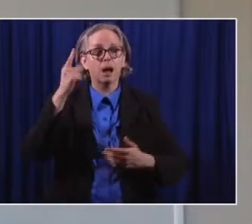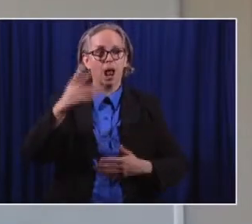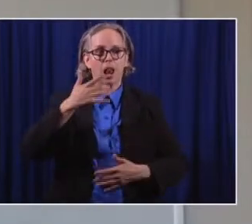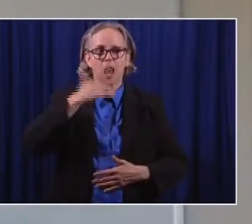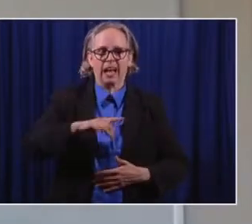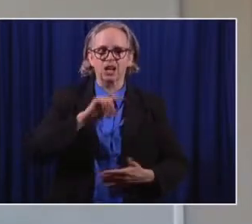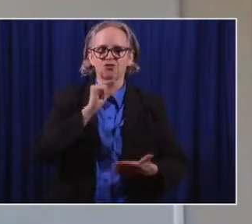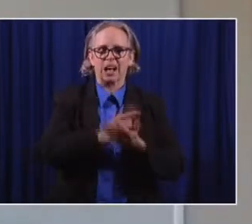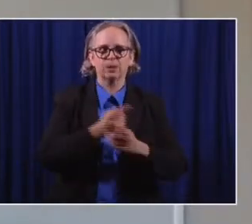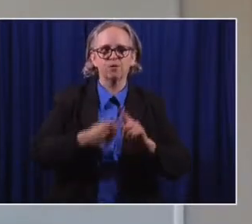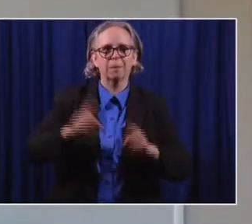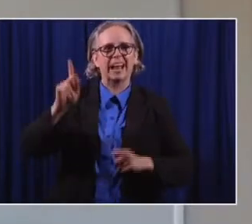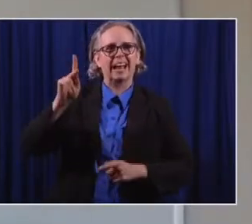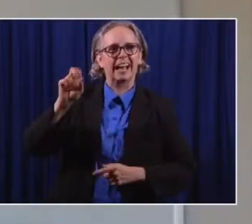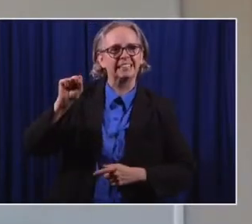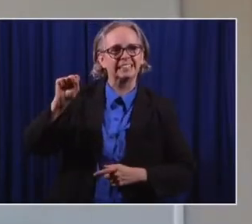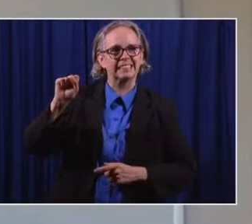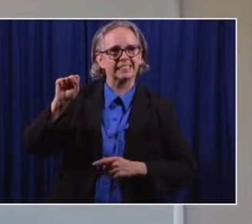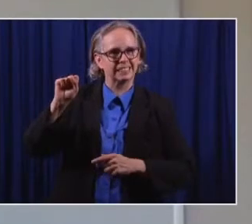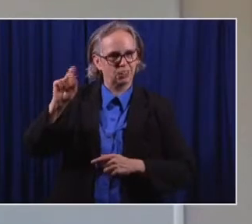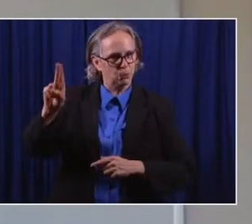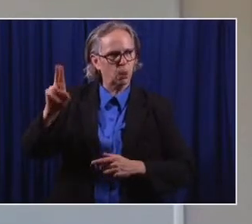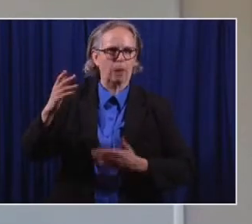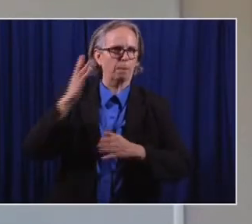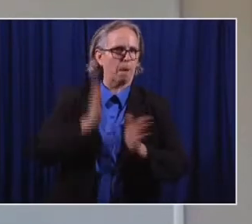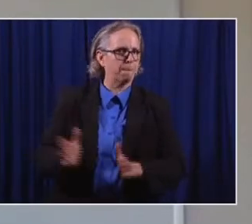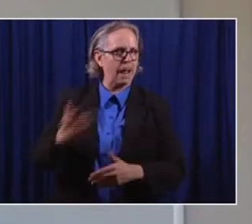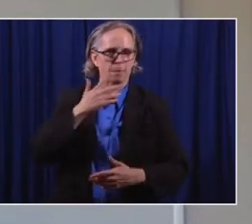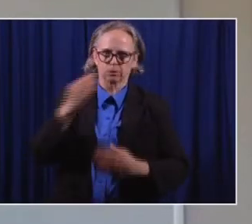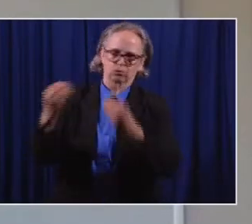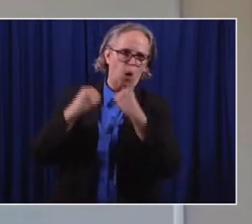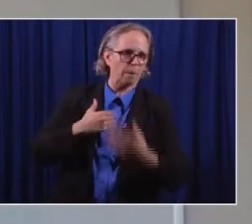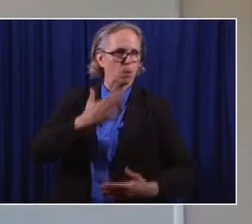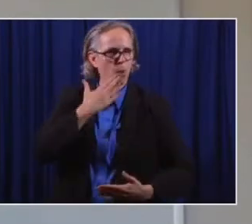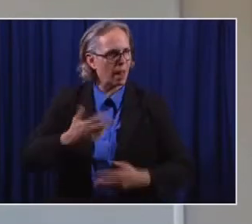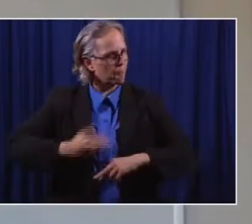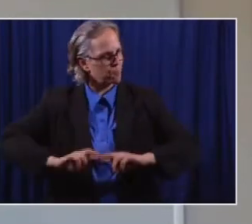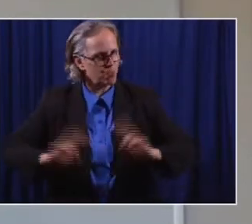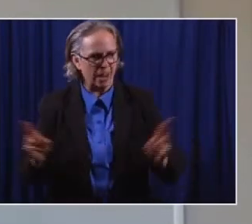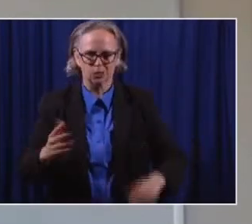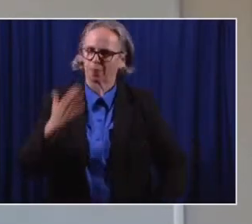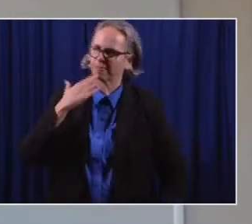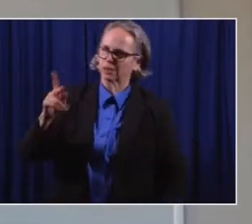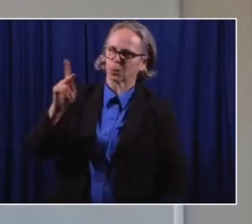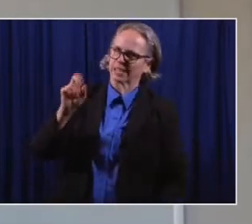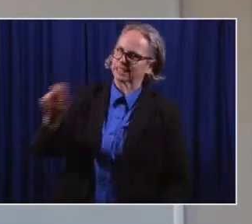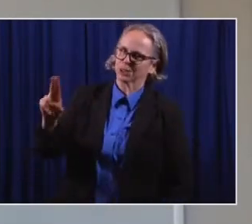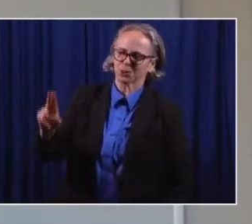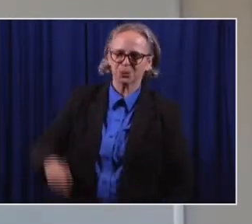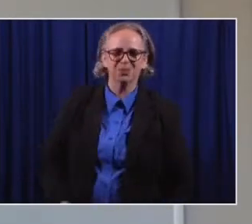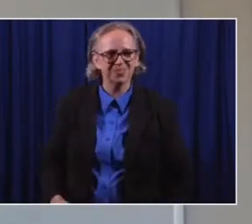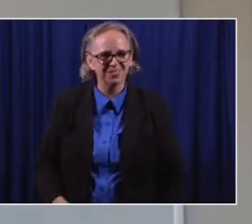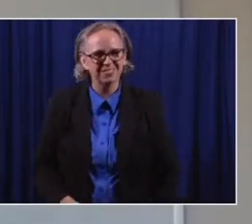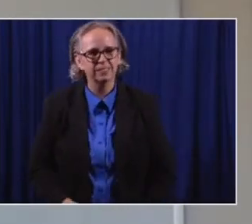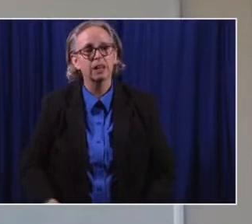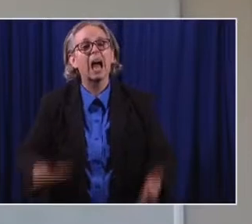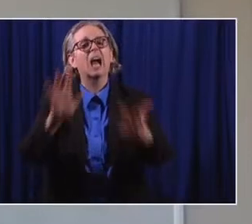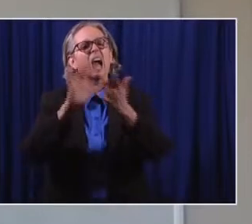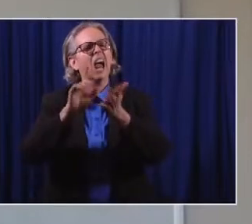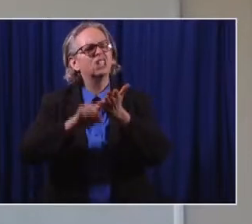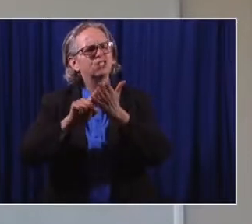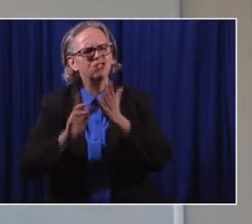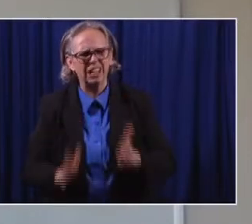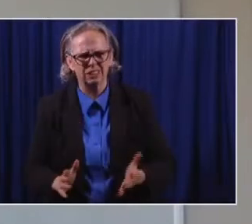anything coming out of there, so I can attribute that to them. As for contact tracing, it's a pretty